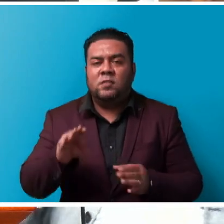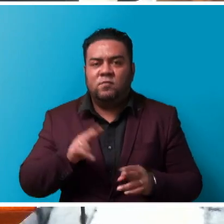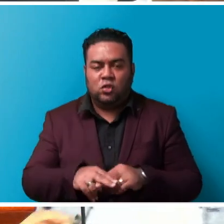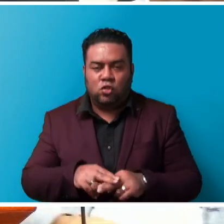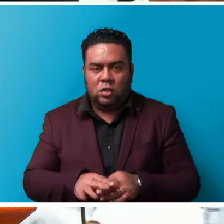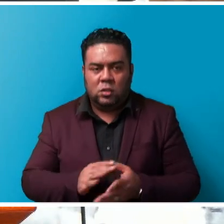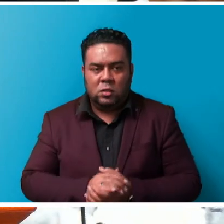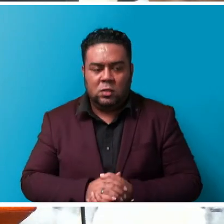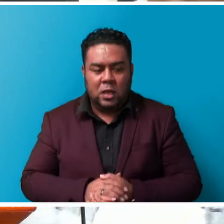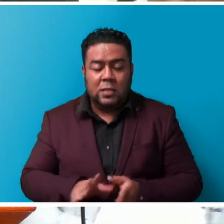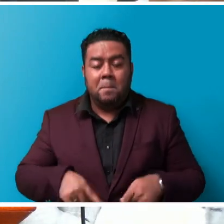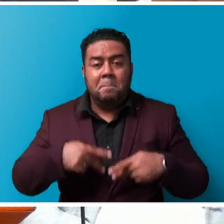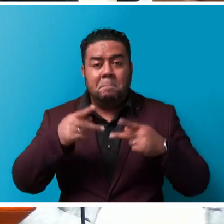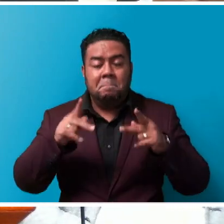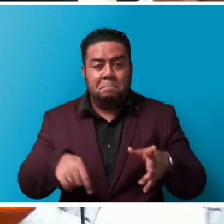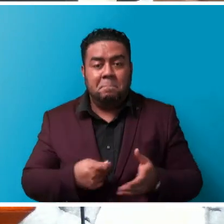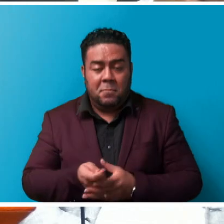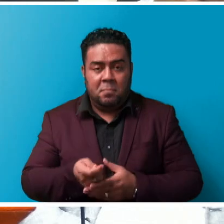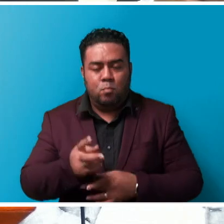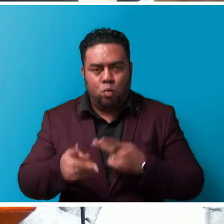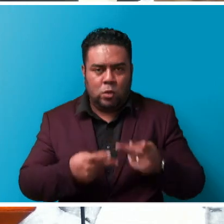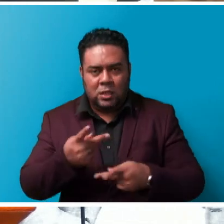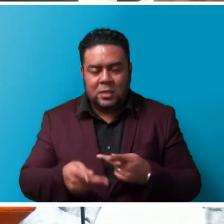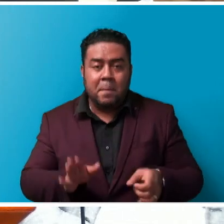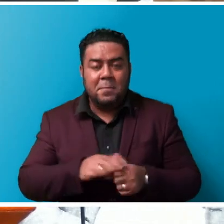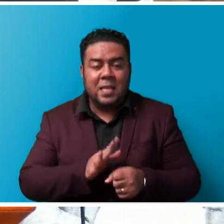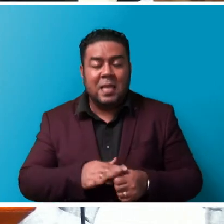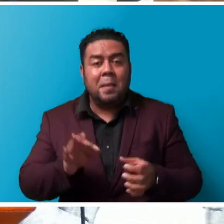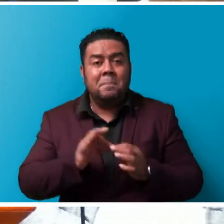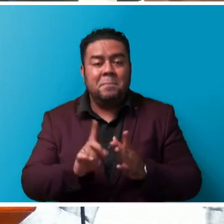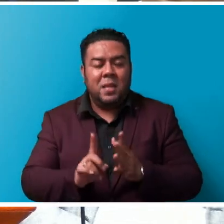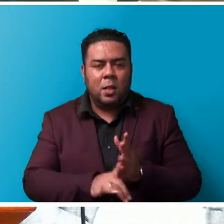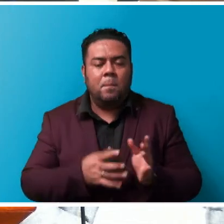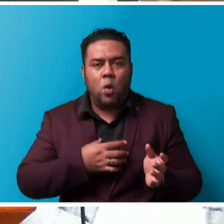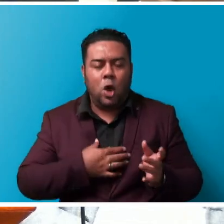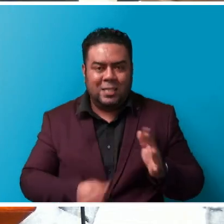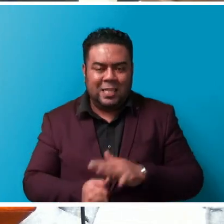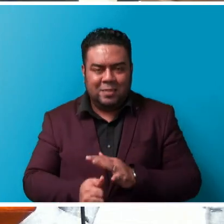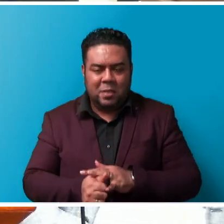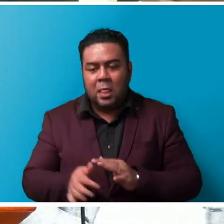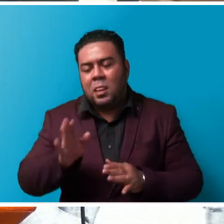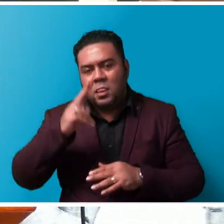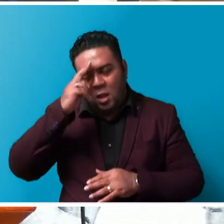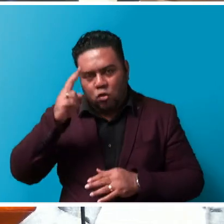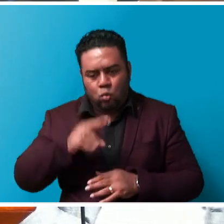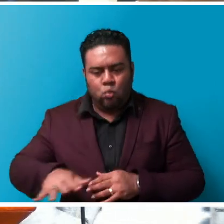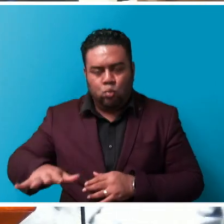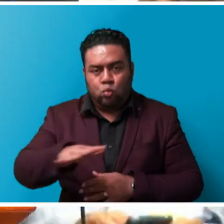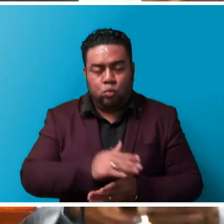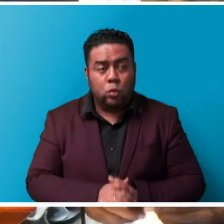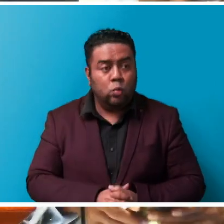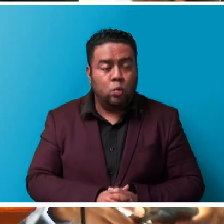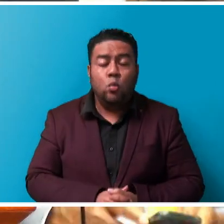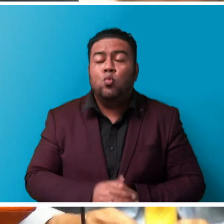efficient payment processing and making bill settlements more accessible nationwide. So to support